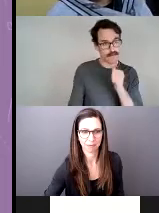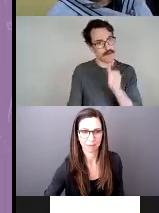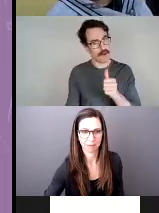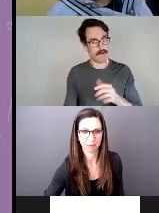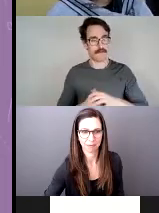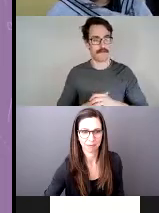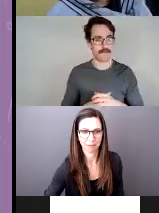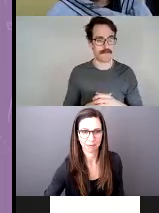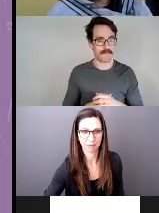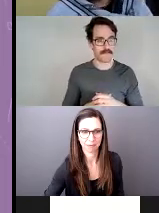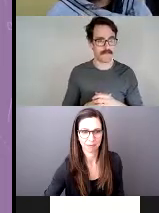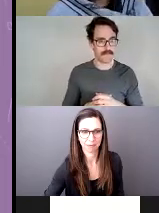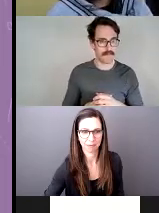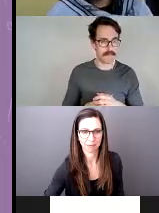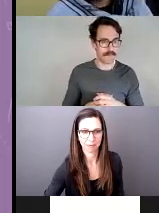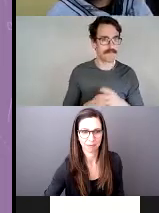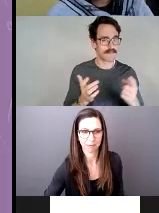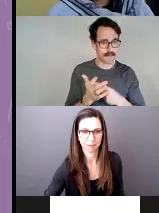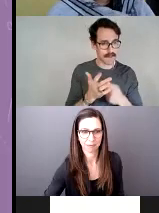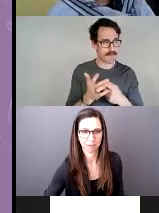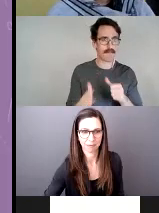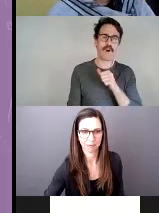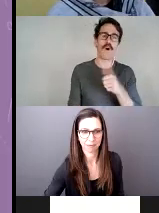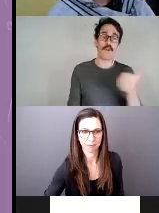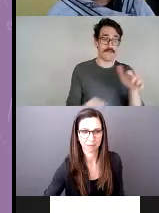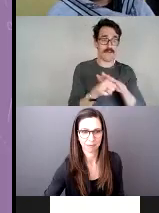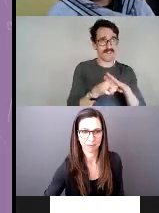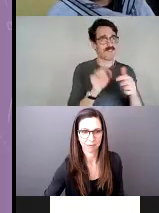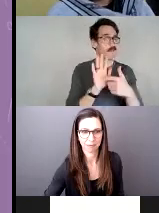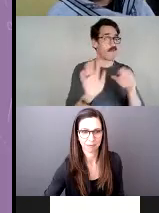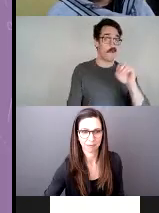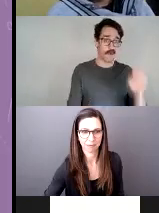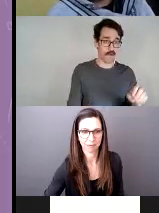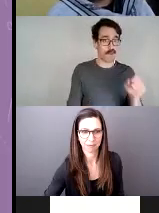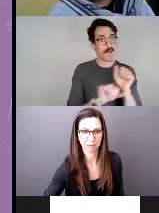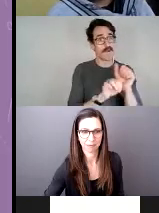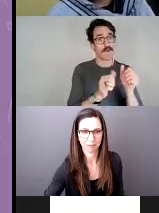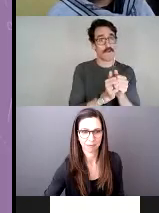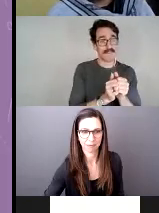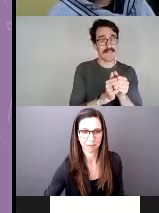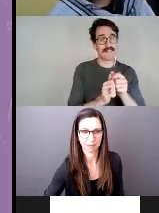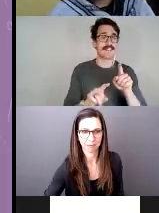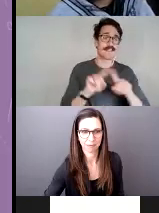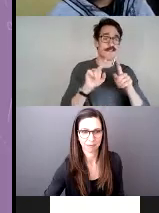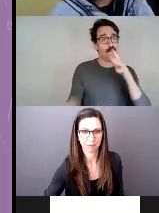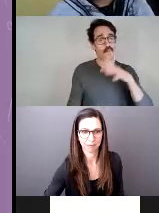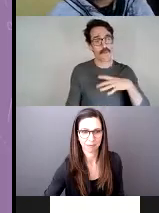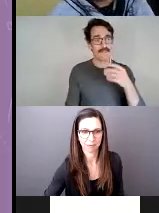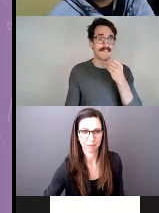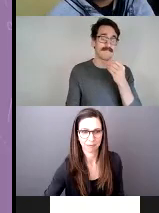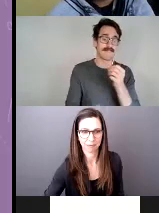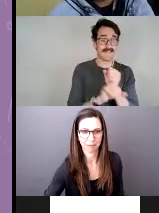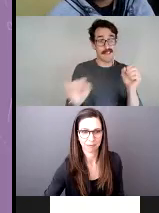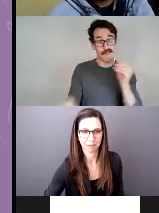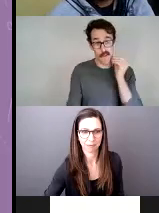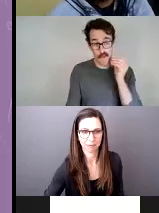the GTA, like Ottawa and some other places. Partner with some of the Violence Against Women shelters as well. Again, trying to make sure that these women